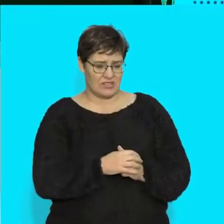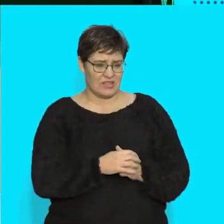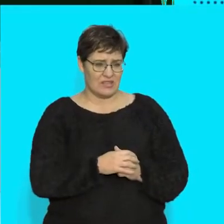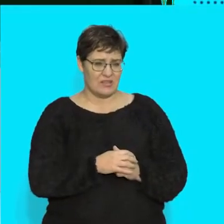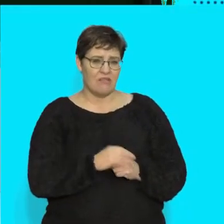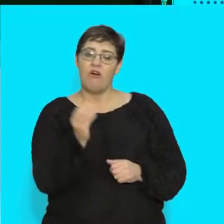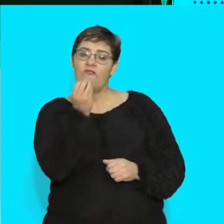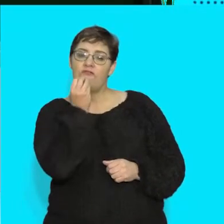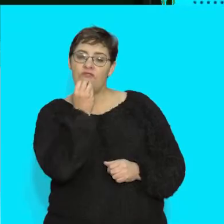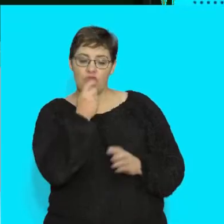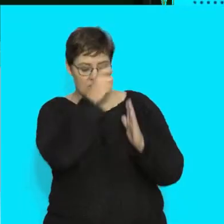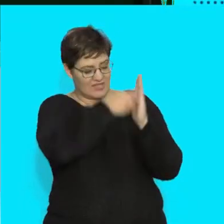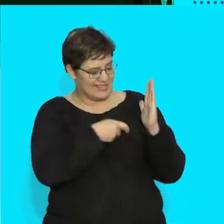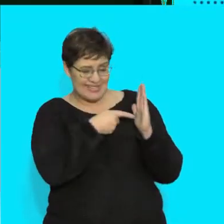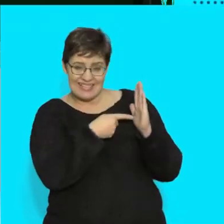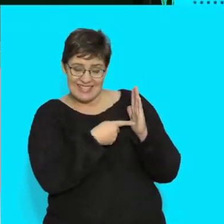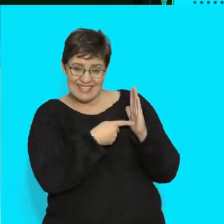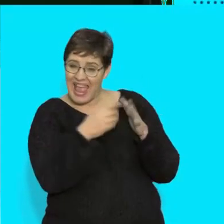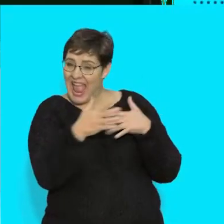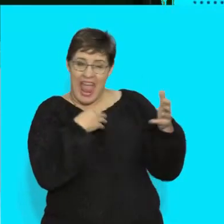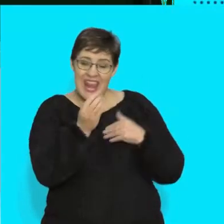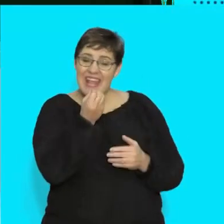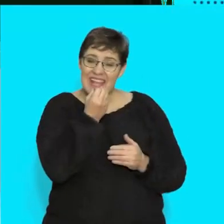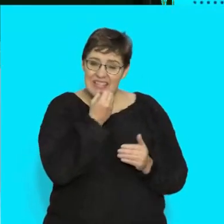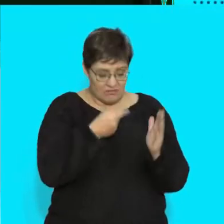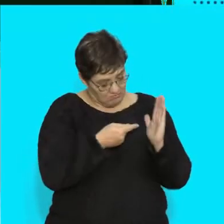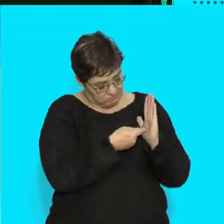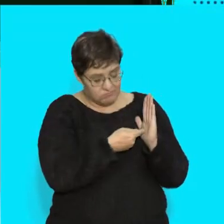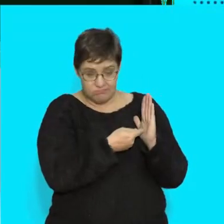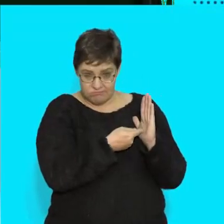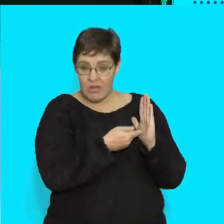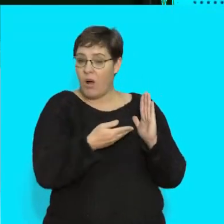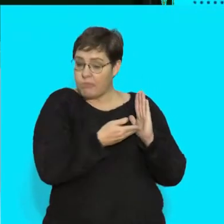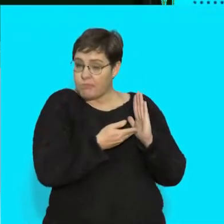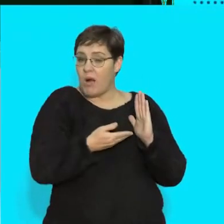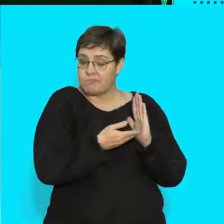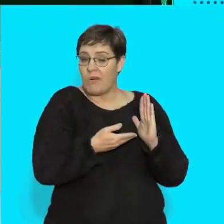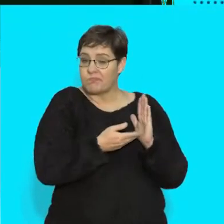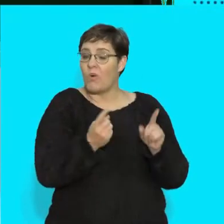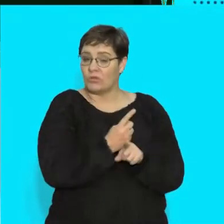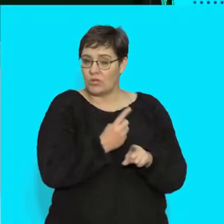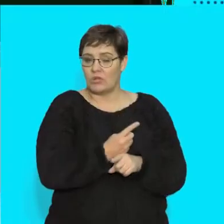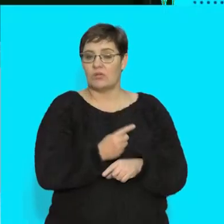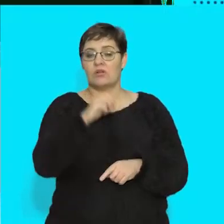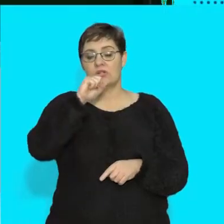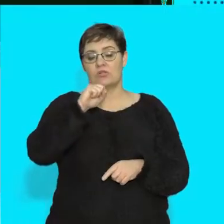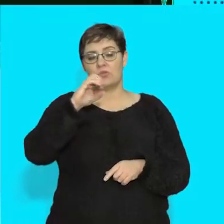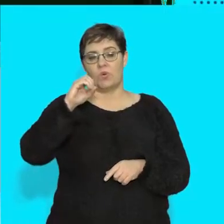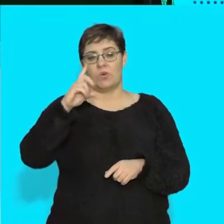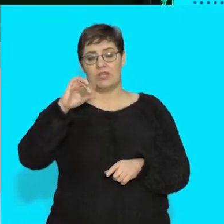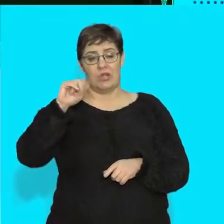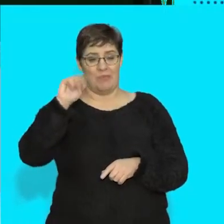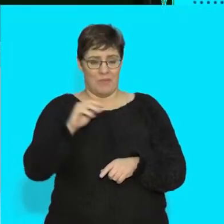your food wrappers. Any single thing that you eat, one of the things you'll see all the time is sodium, sodium, sodium. All